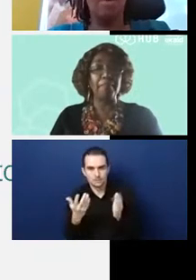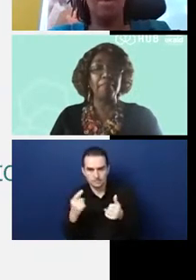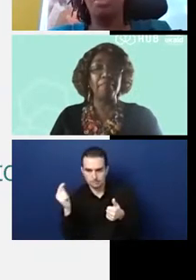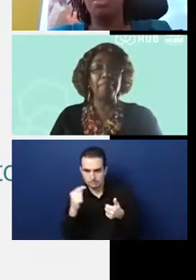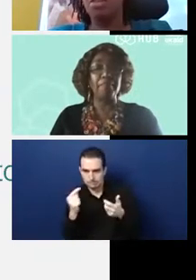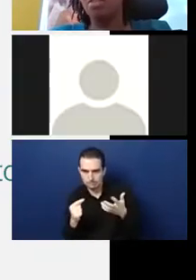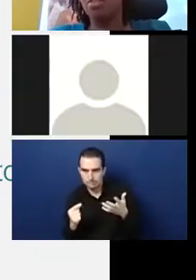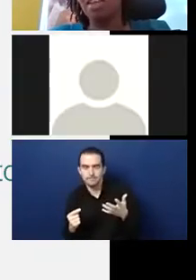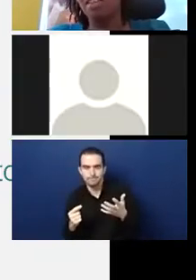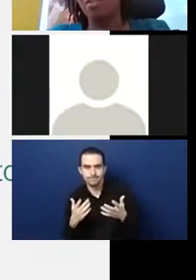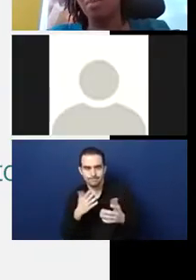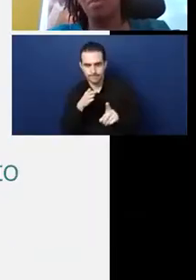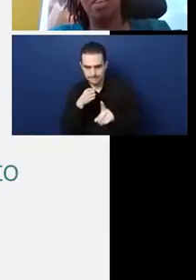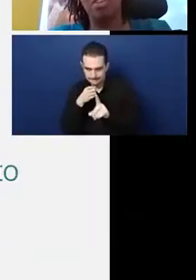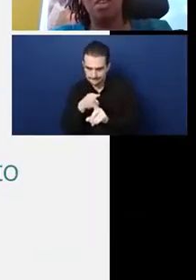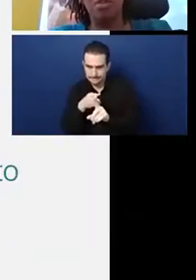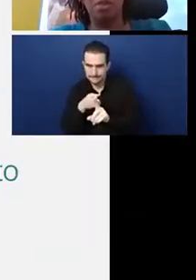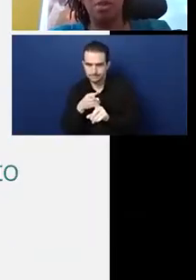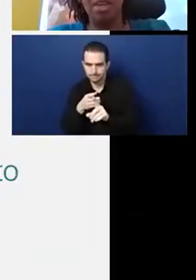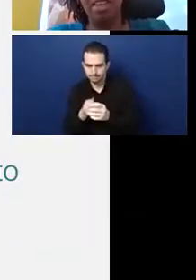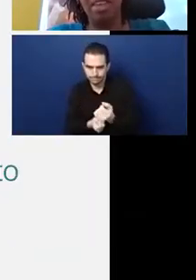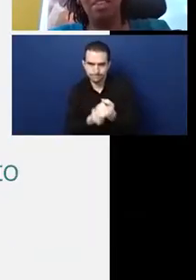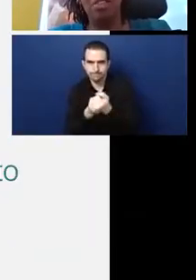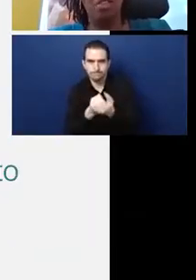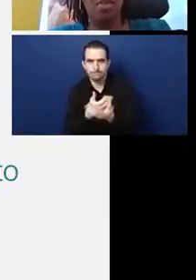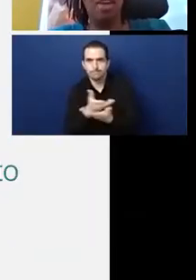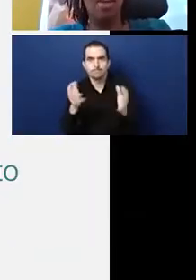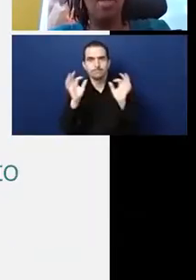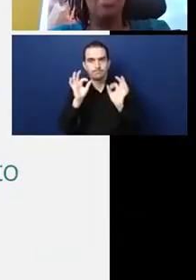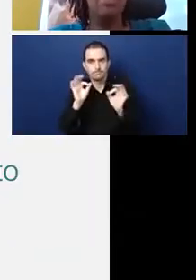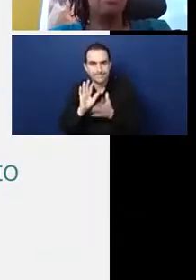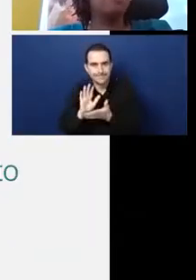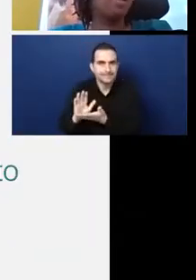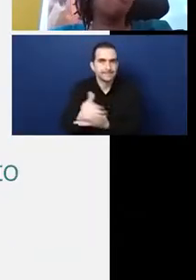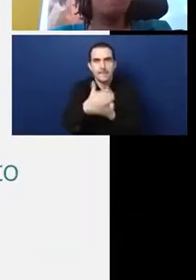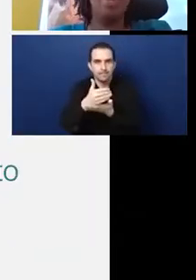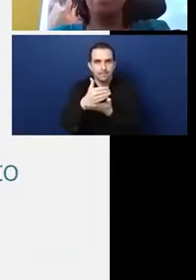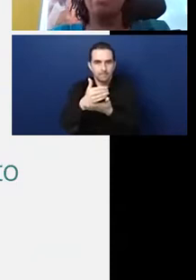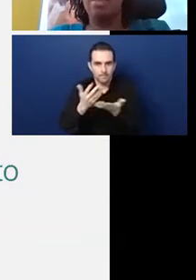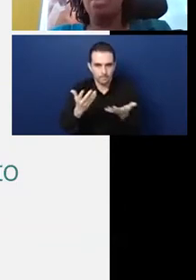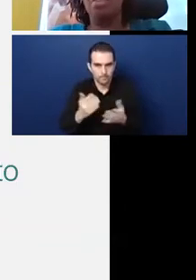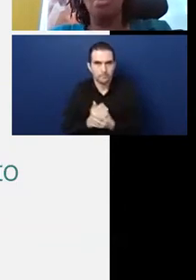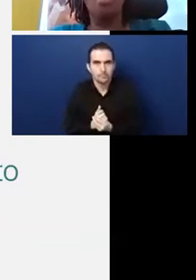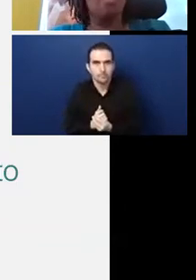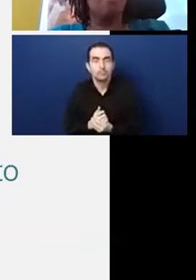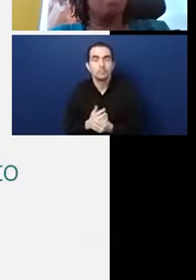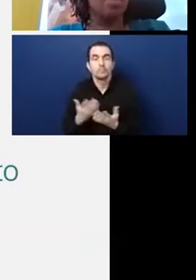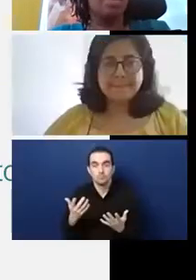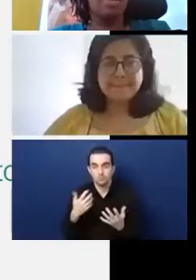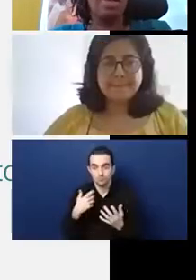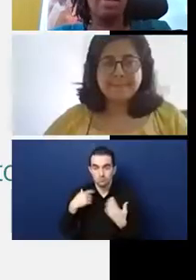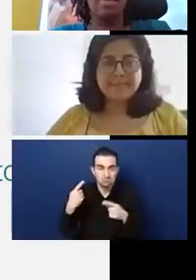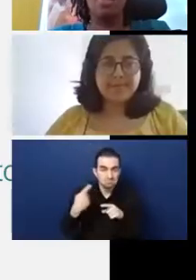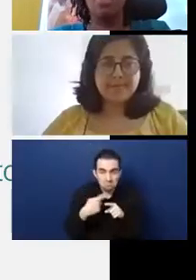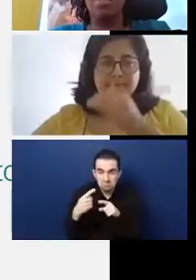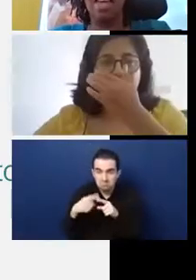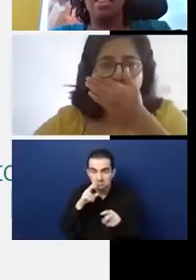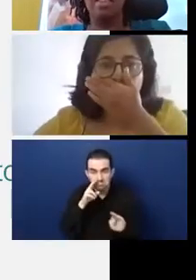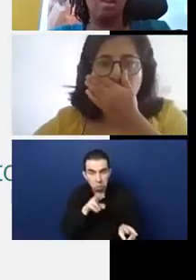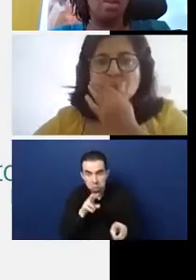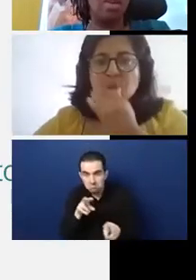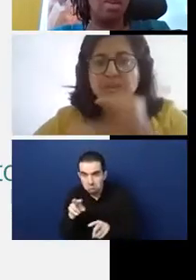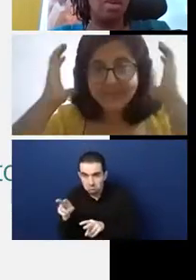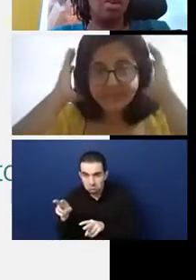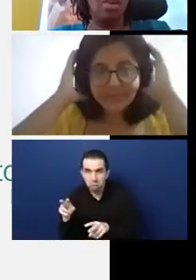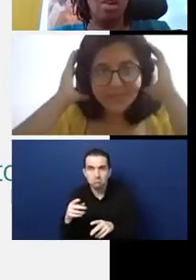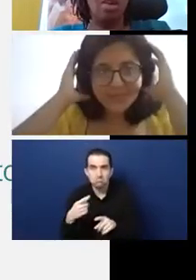have National Society of Prevention of Cruelty Against Children, and we have Plan Internationals who have all carried out